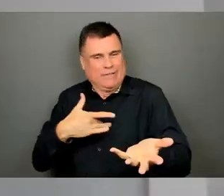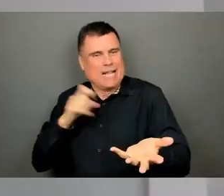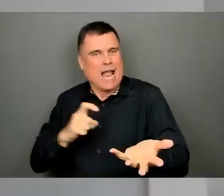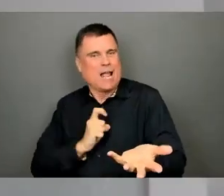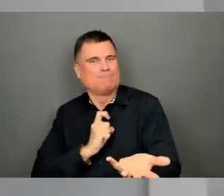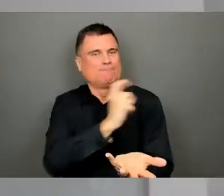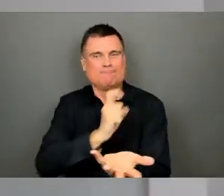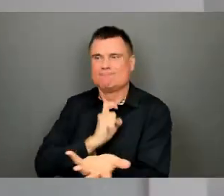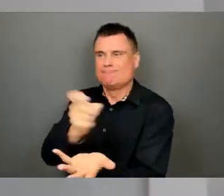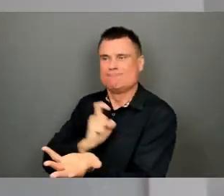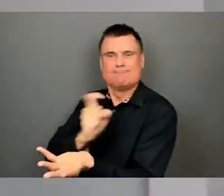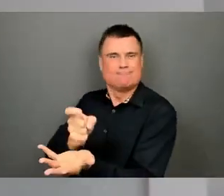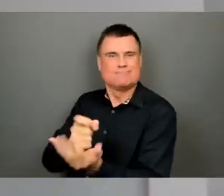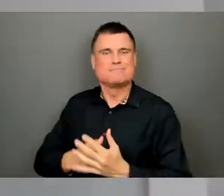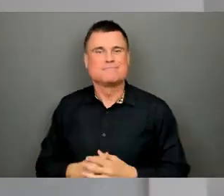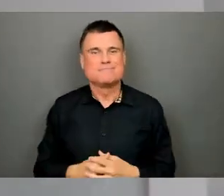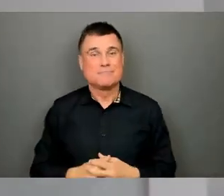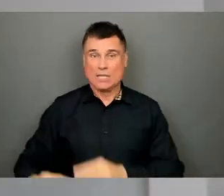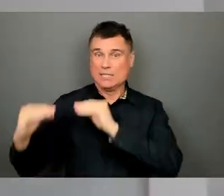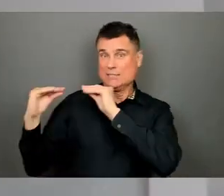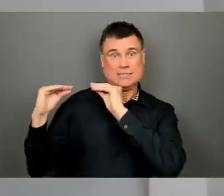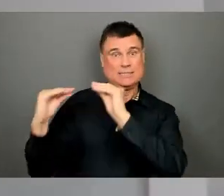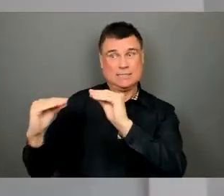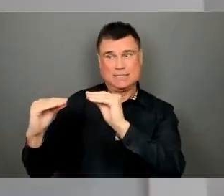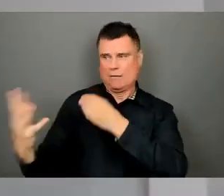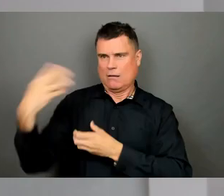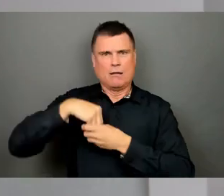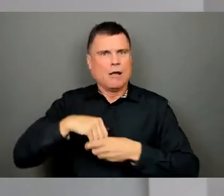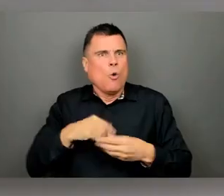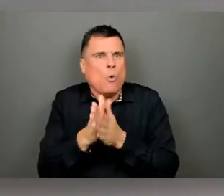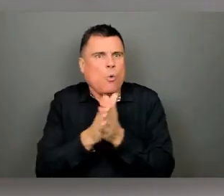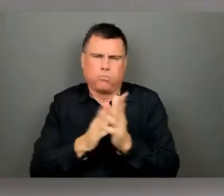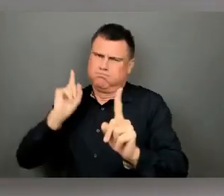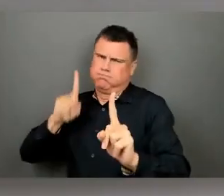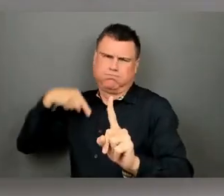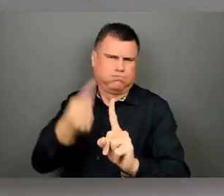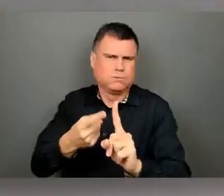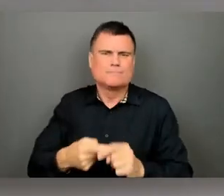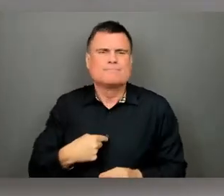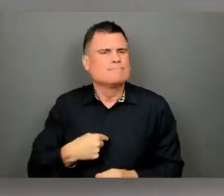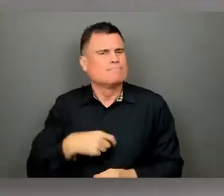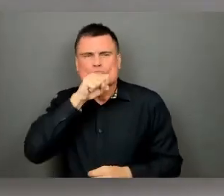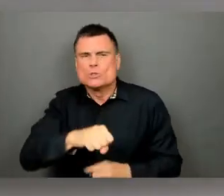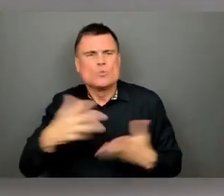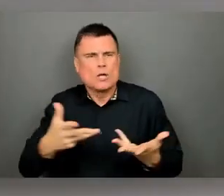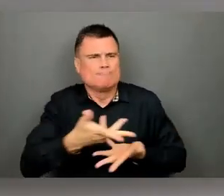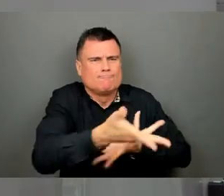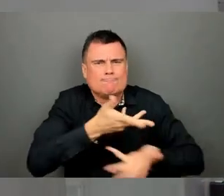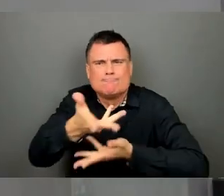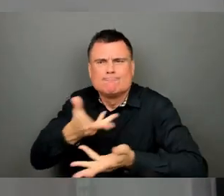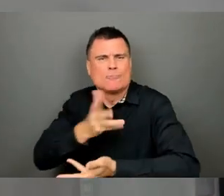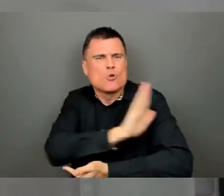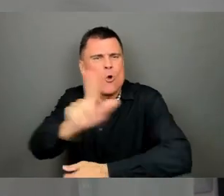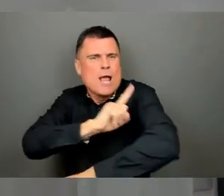Teaching is something that I've always been passionate about, and it's one of those things where I like to share and I like to take the energy from